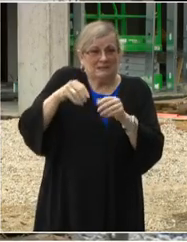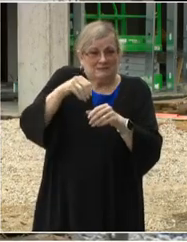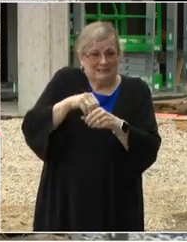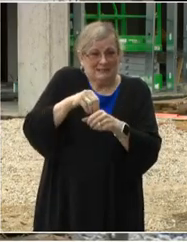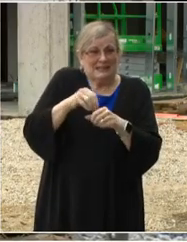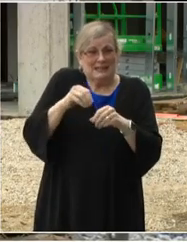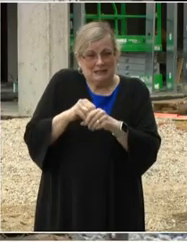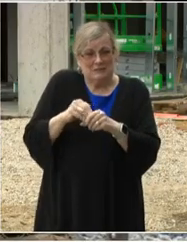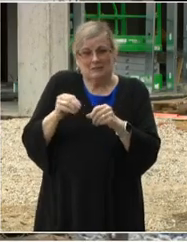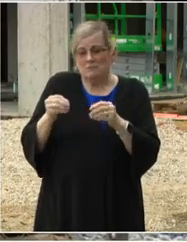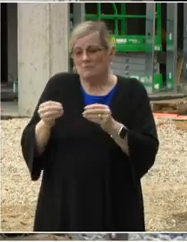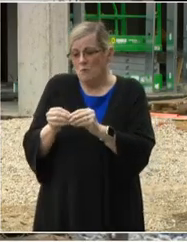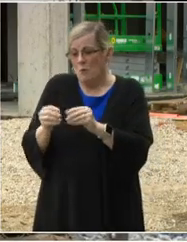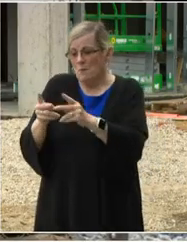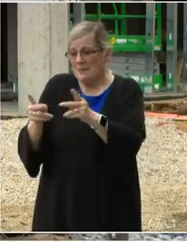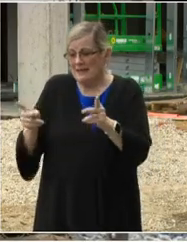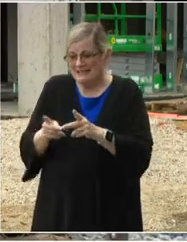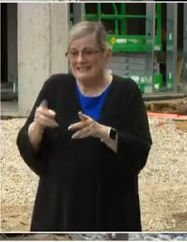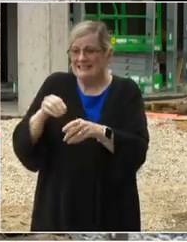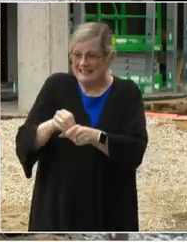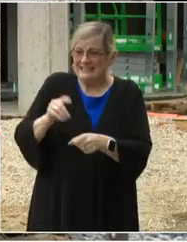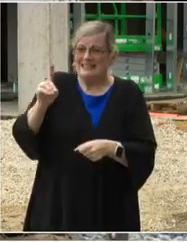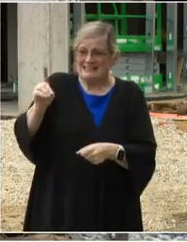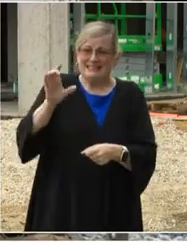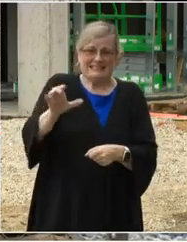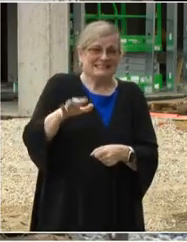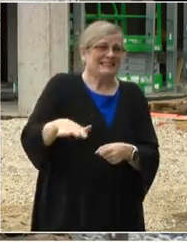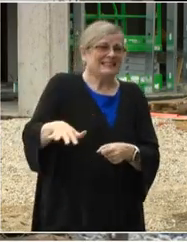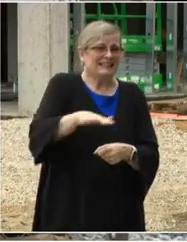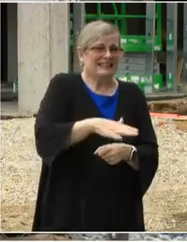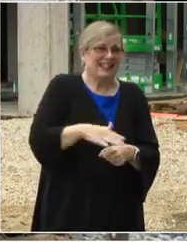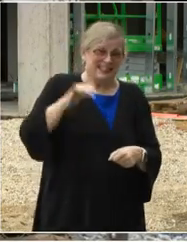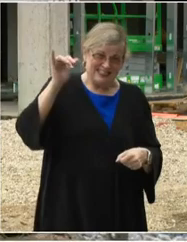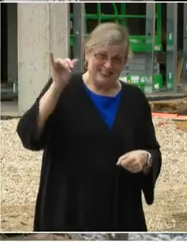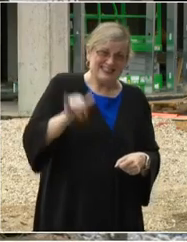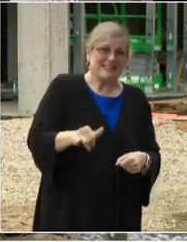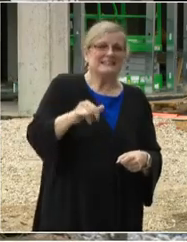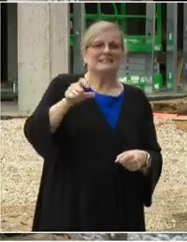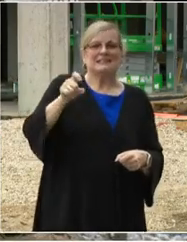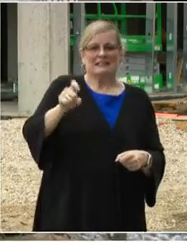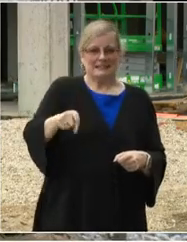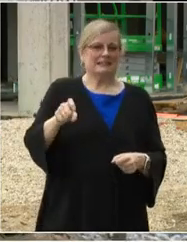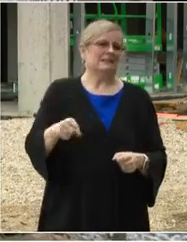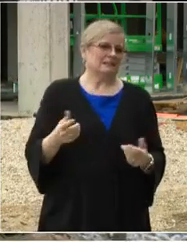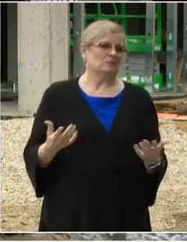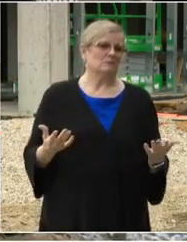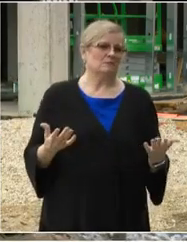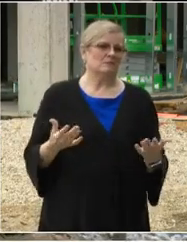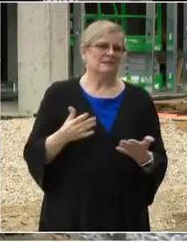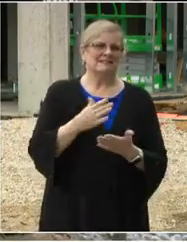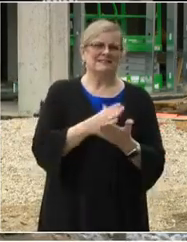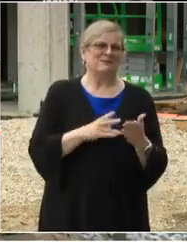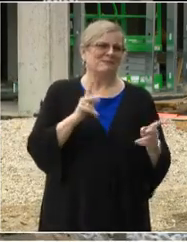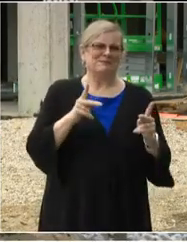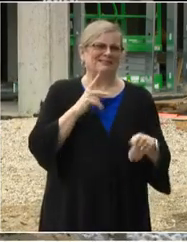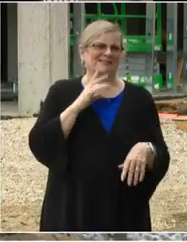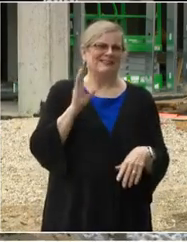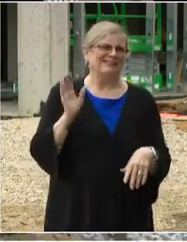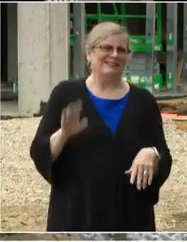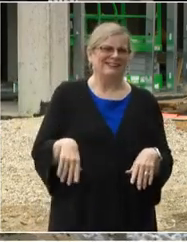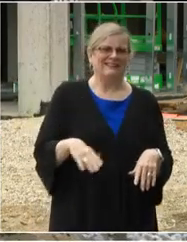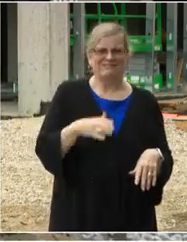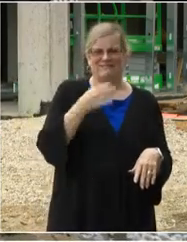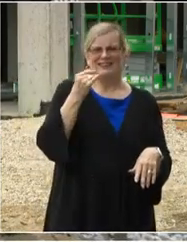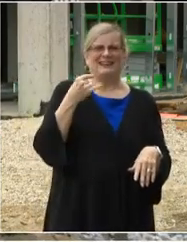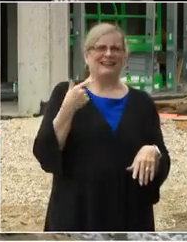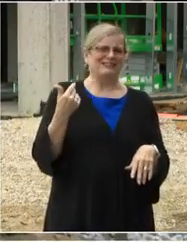we needed to do in this comp plan. Some people told us to just chuck it. It's not